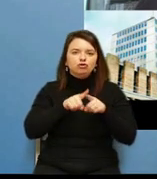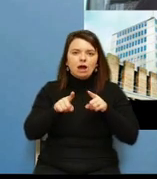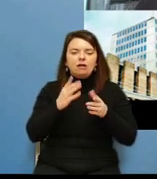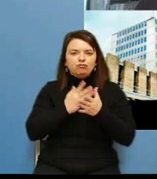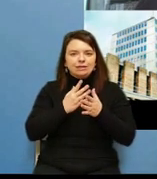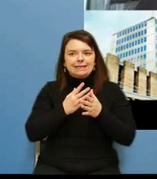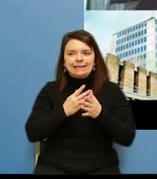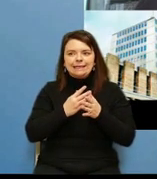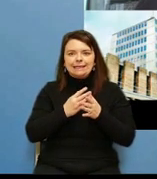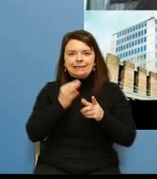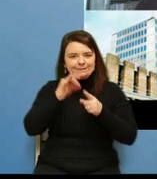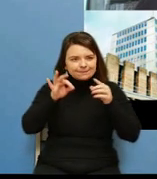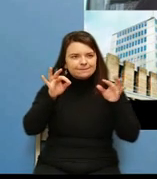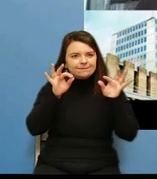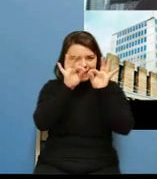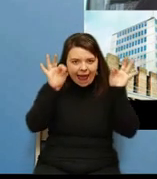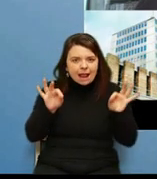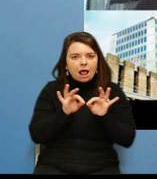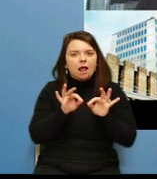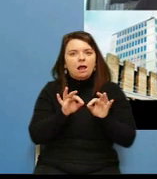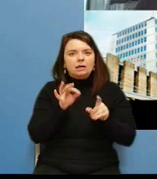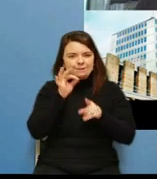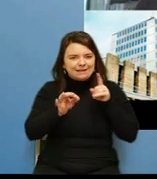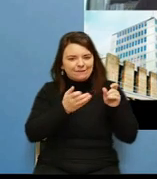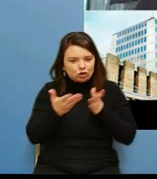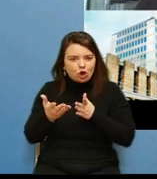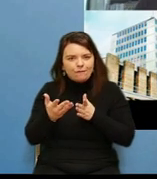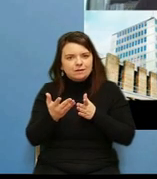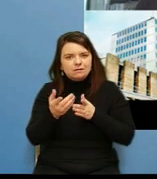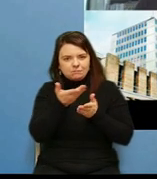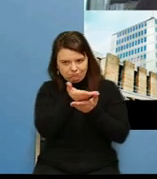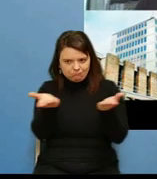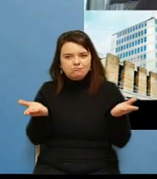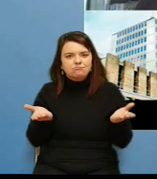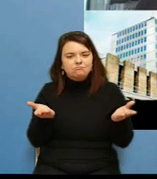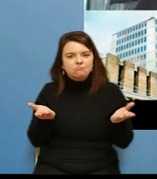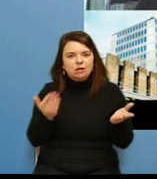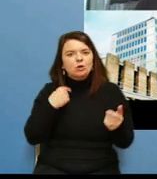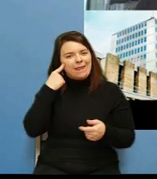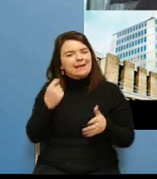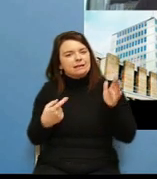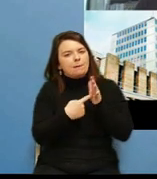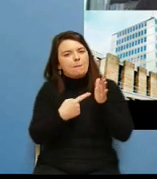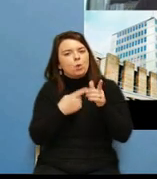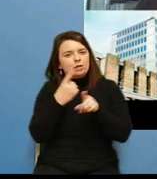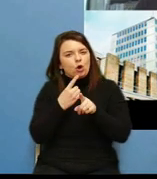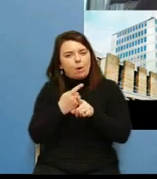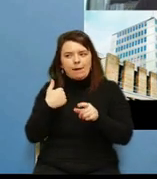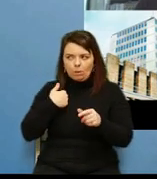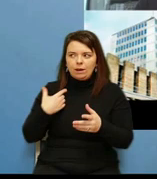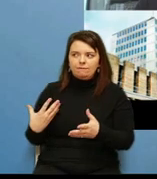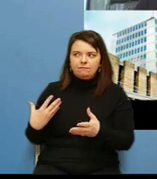that to really tailor some of these services to them as well. So I think it's a